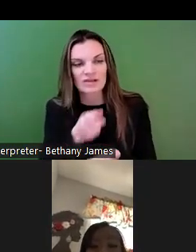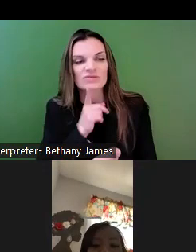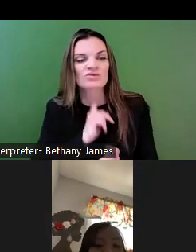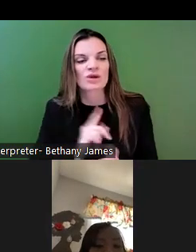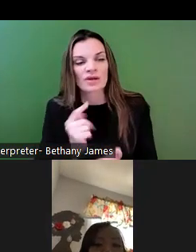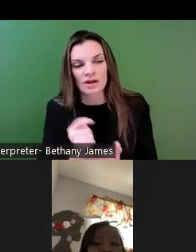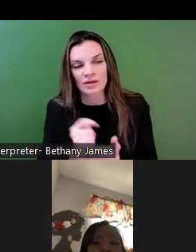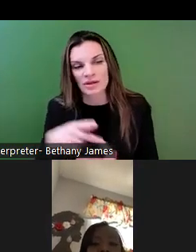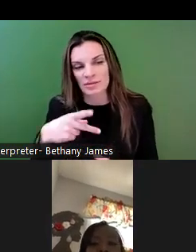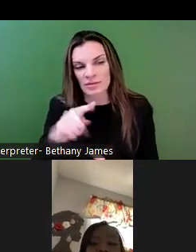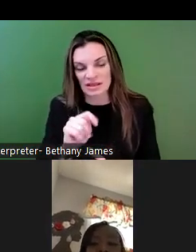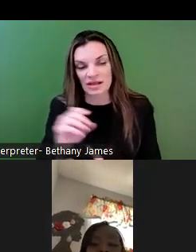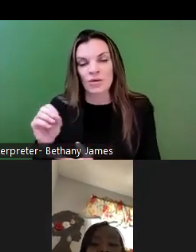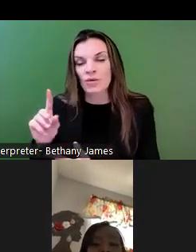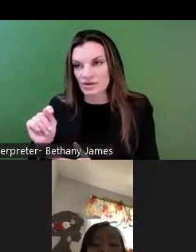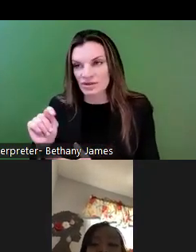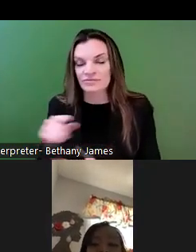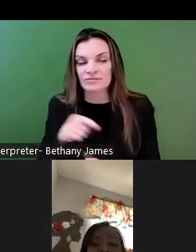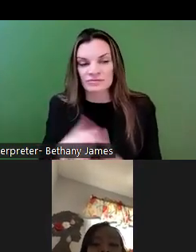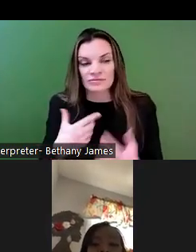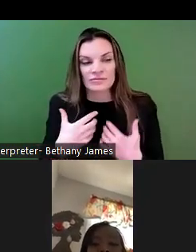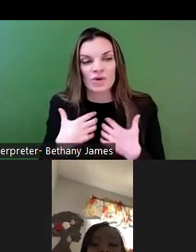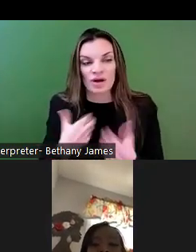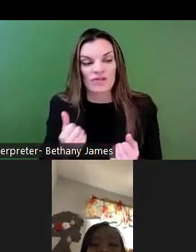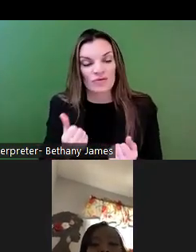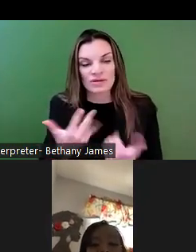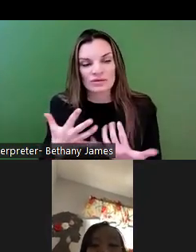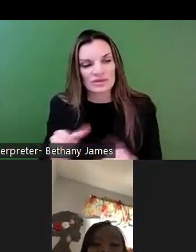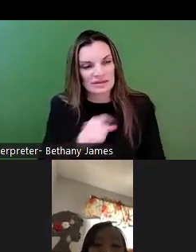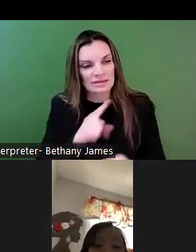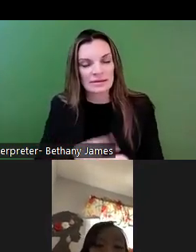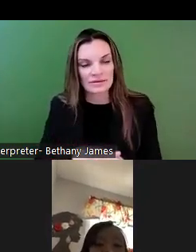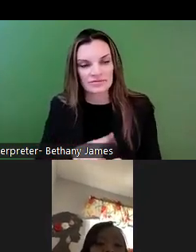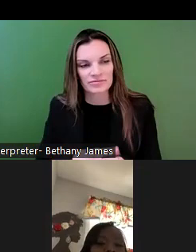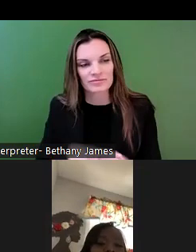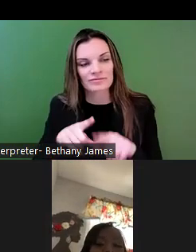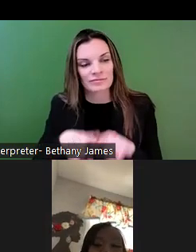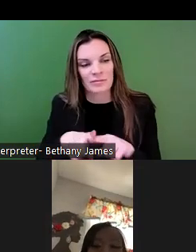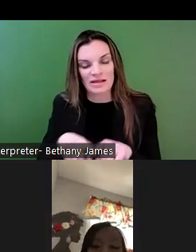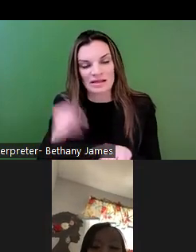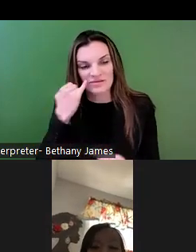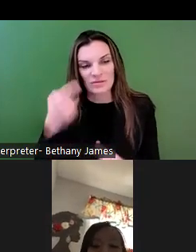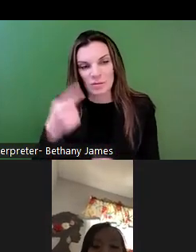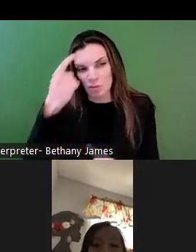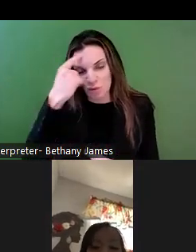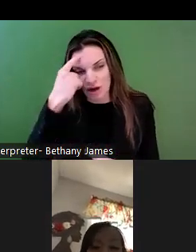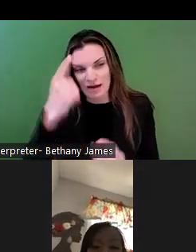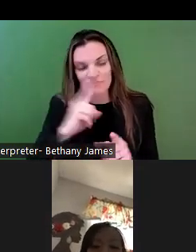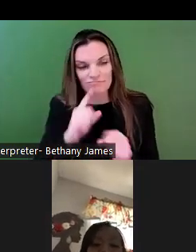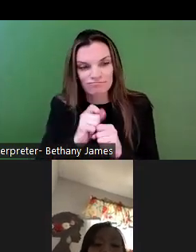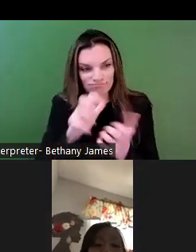and PTOT. Recovery takes time, and it just depends on how badly the brain was injured and all your other risk